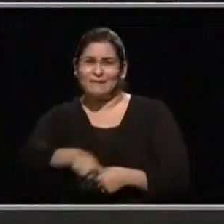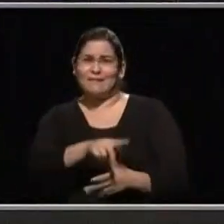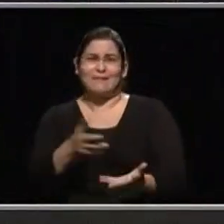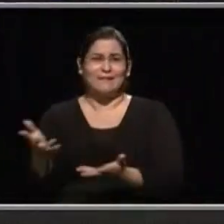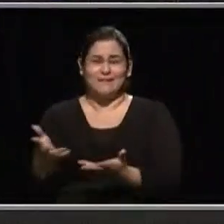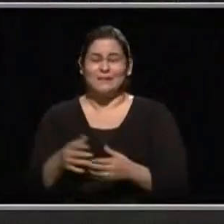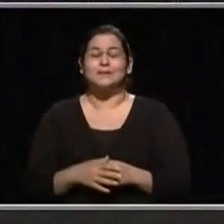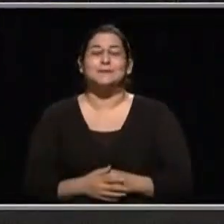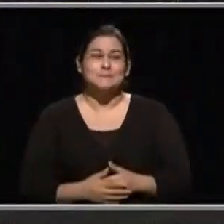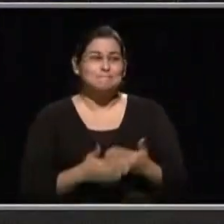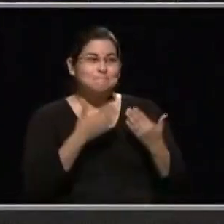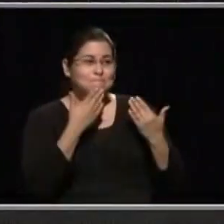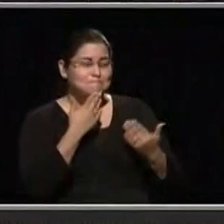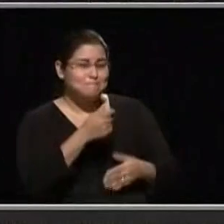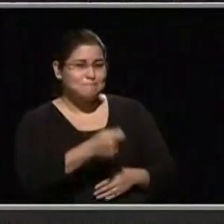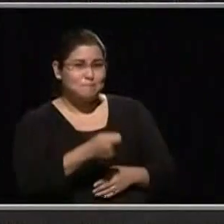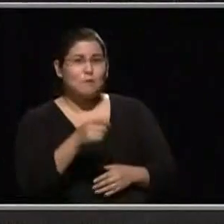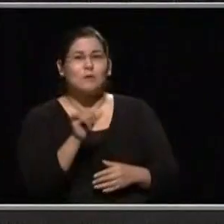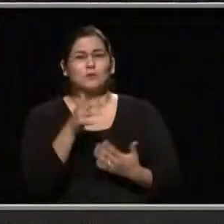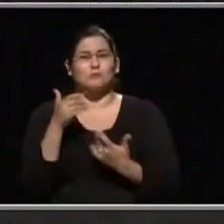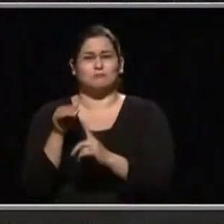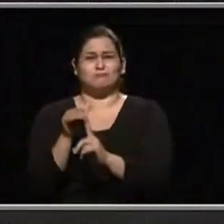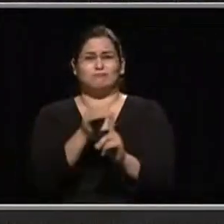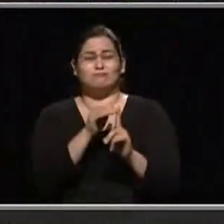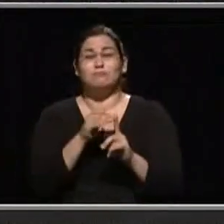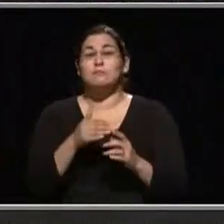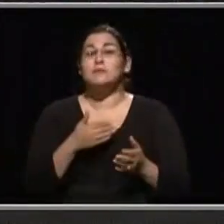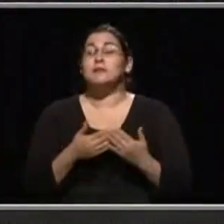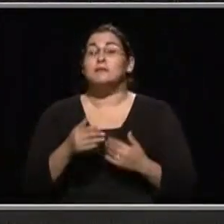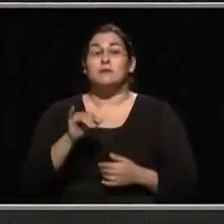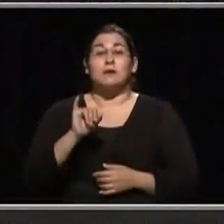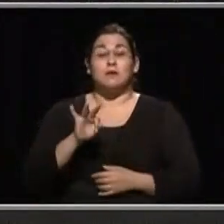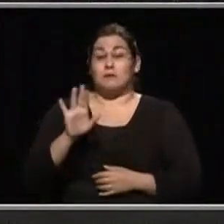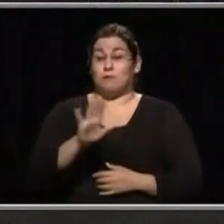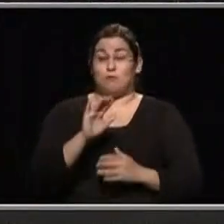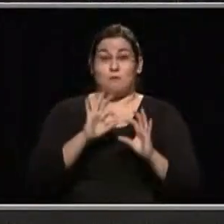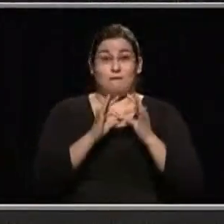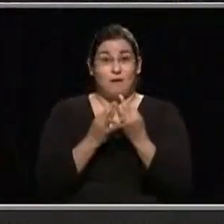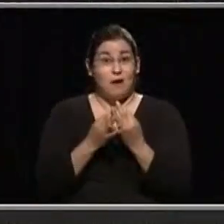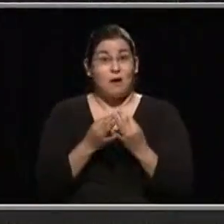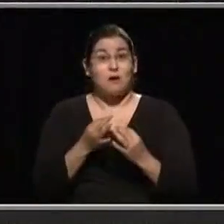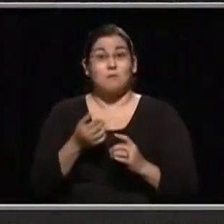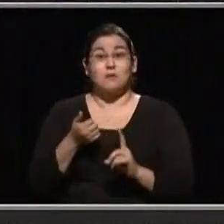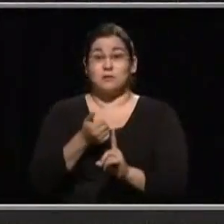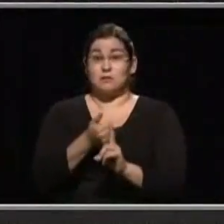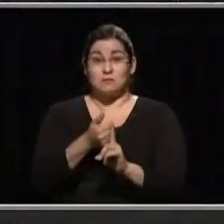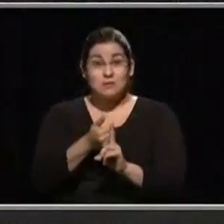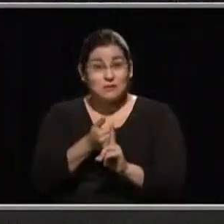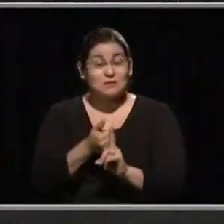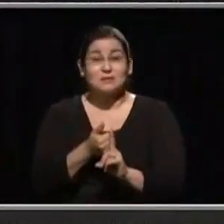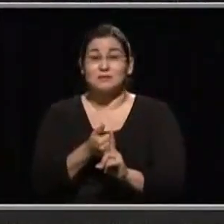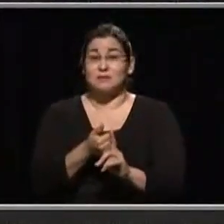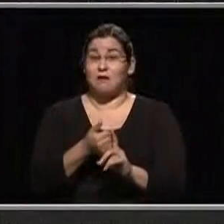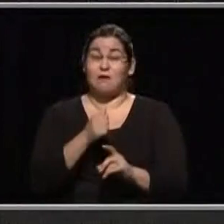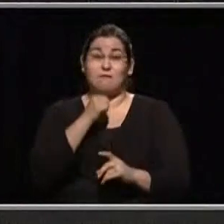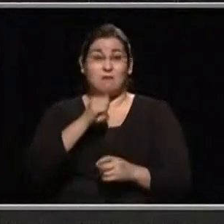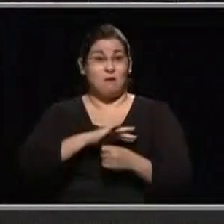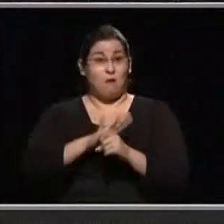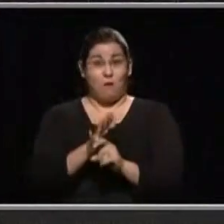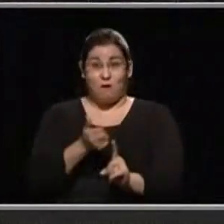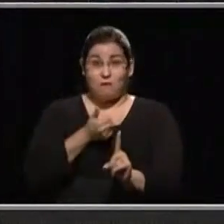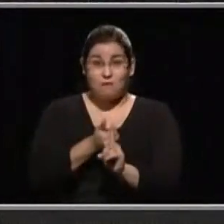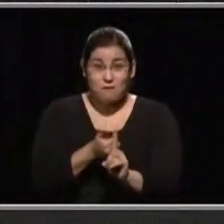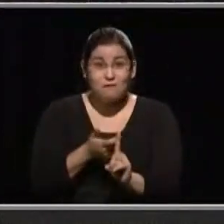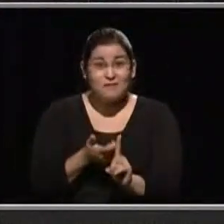much, Judge. And I also want to remind folks that even if your family is not one of those that has suffered the devastating impacts of